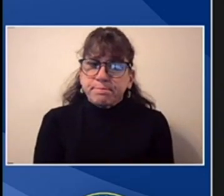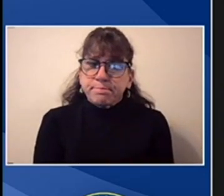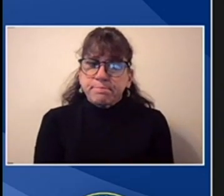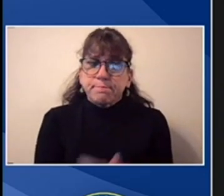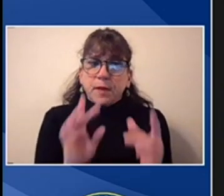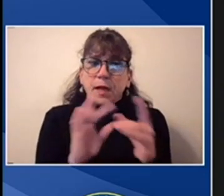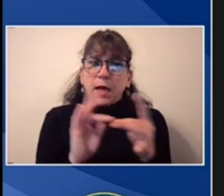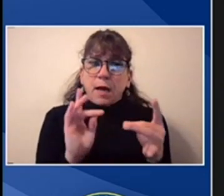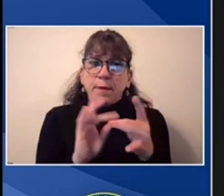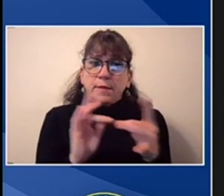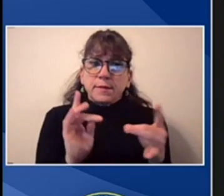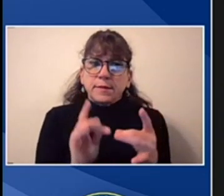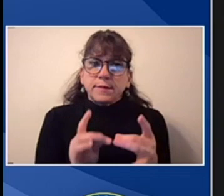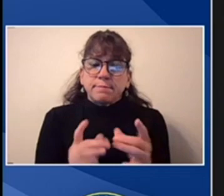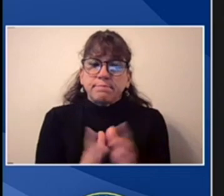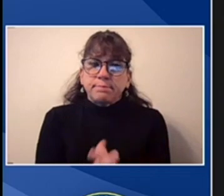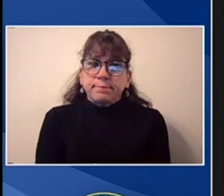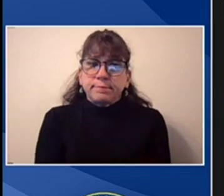Comments?